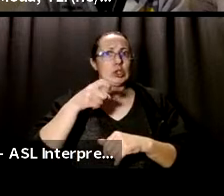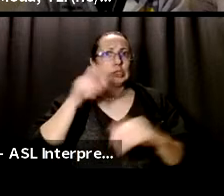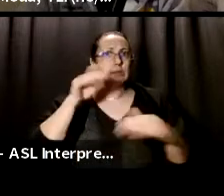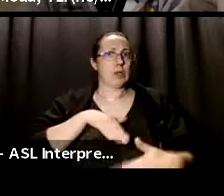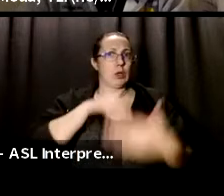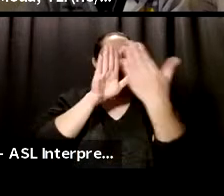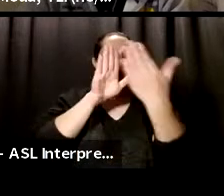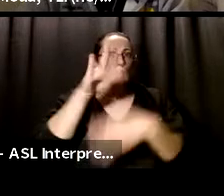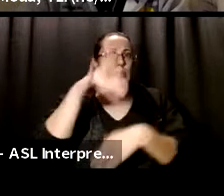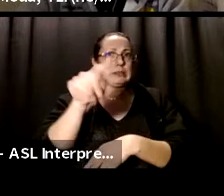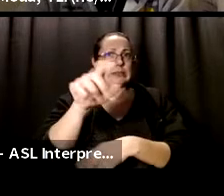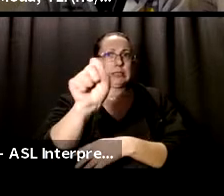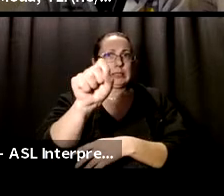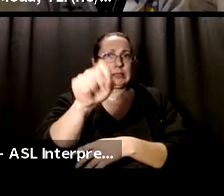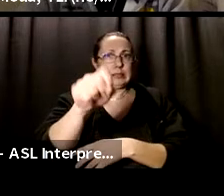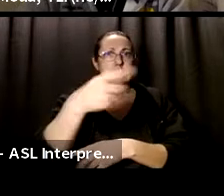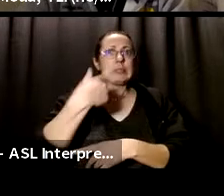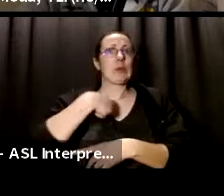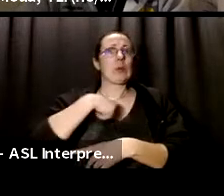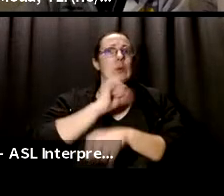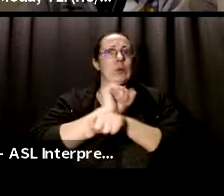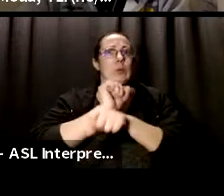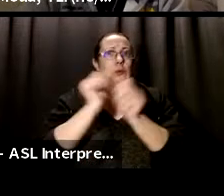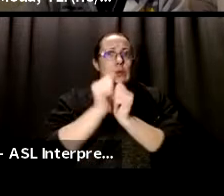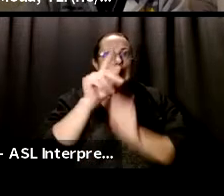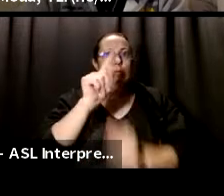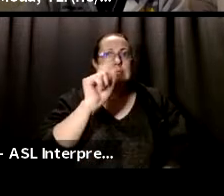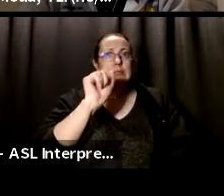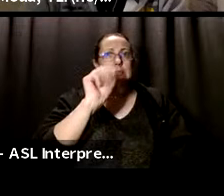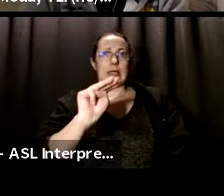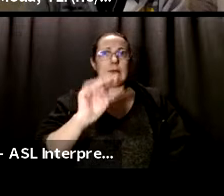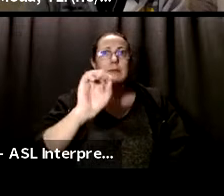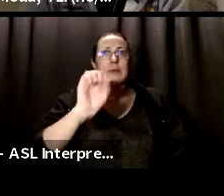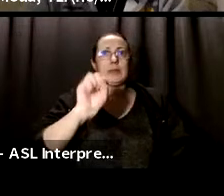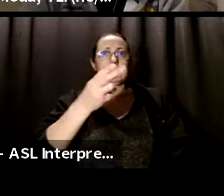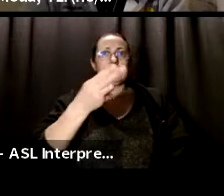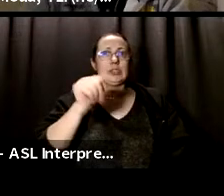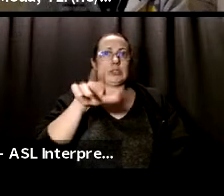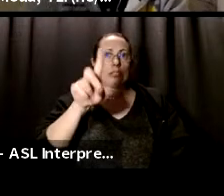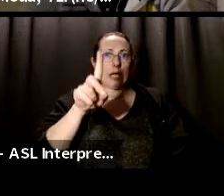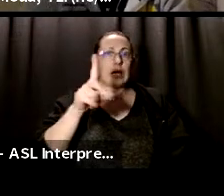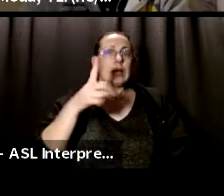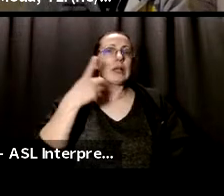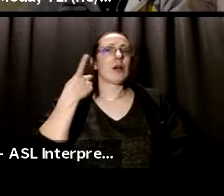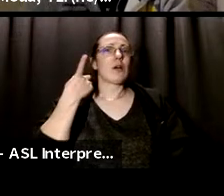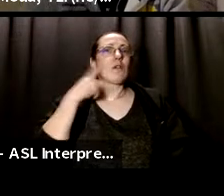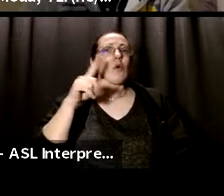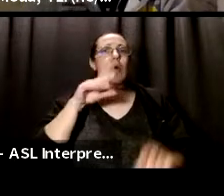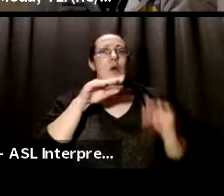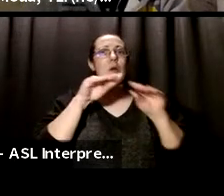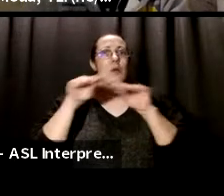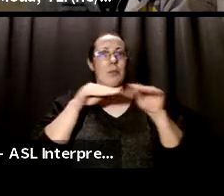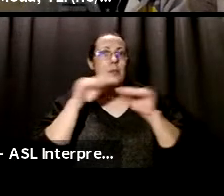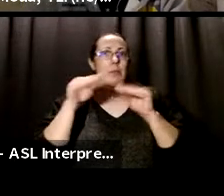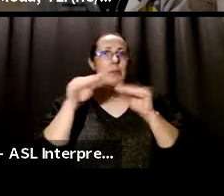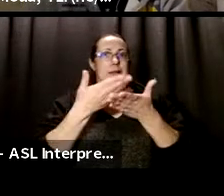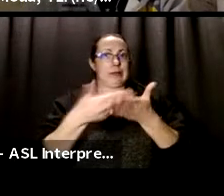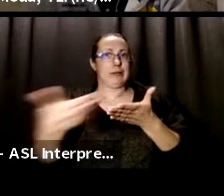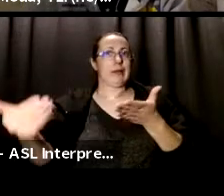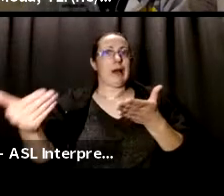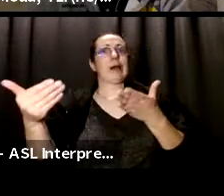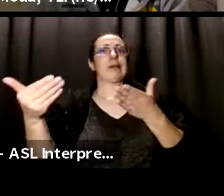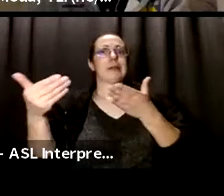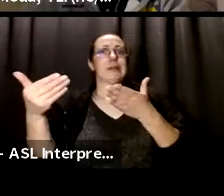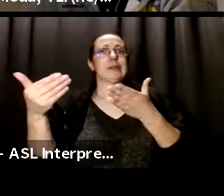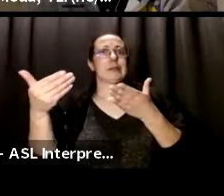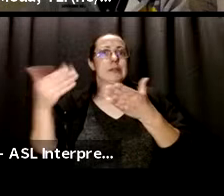Arias, we worked with Jim Shad at the city as the mobility device ordinance was being